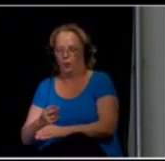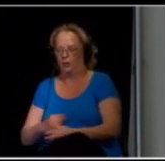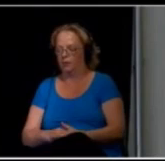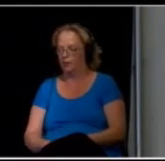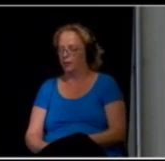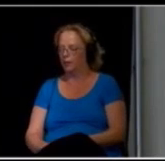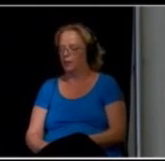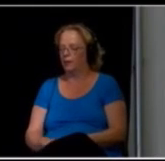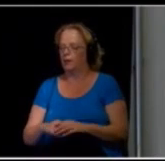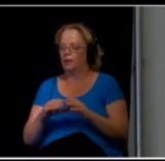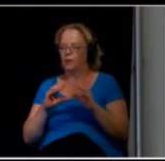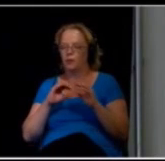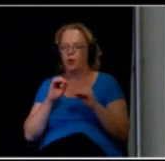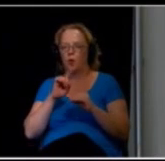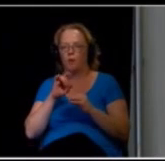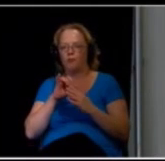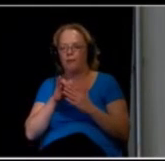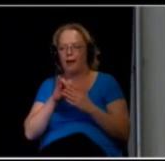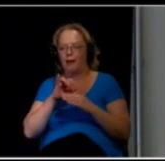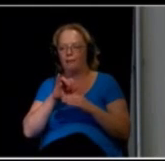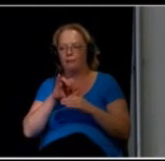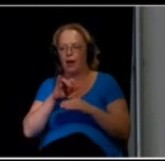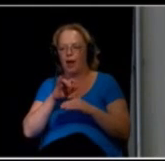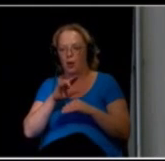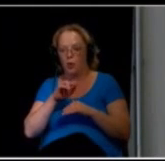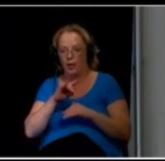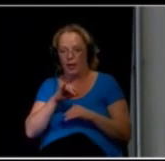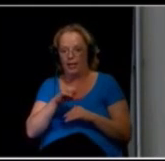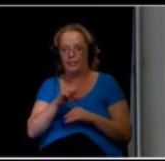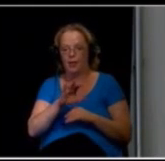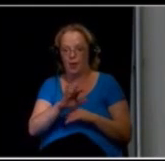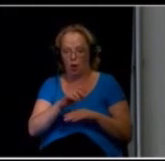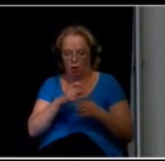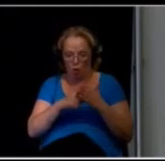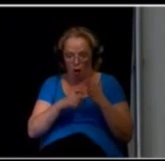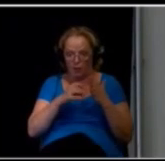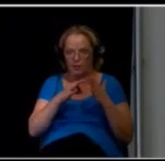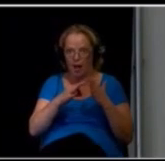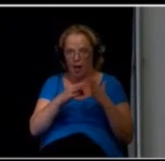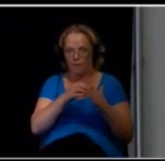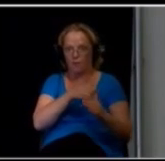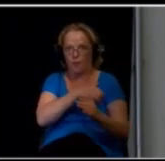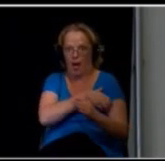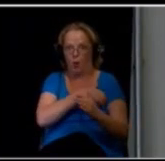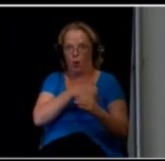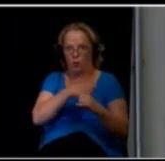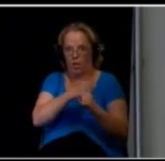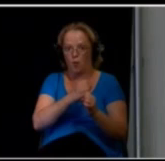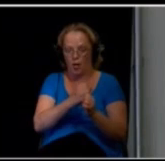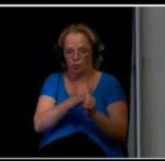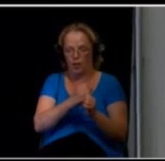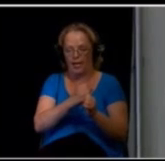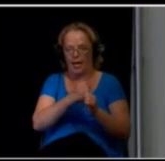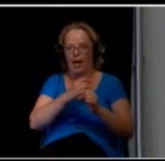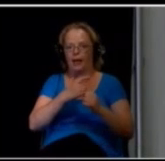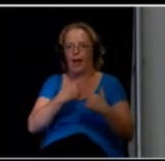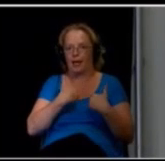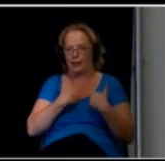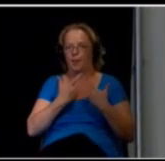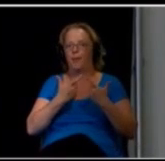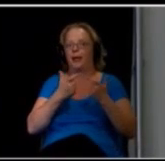there's no question that at the utility side, their cost of power generation has a big difference between day